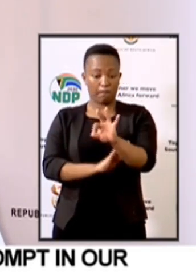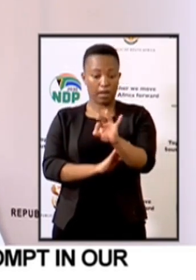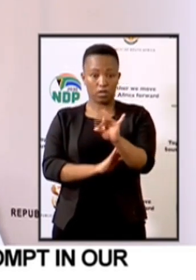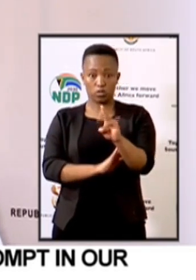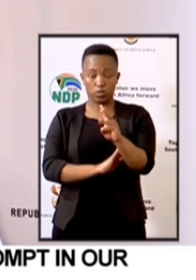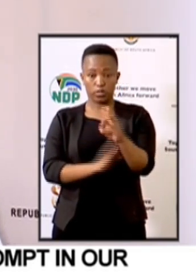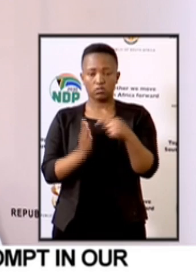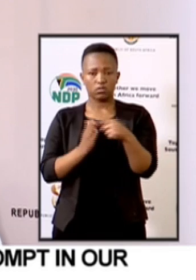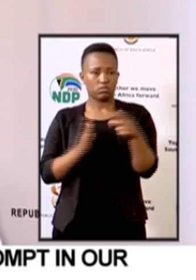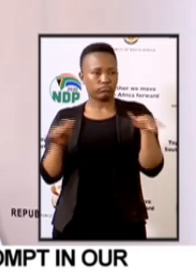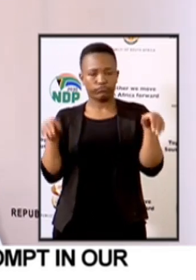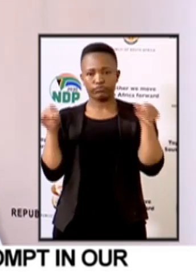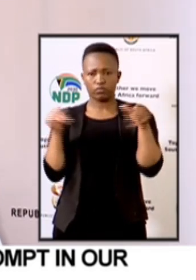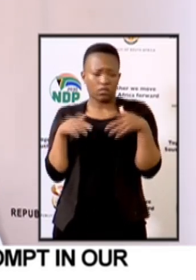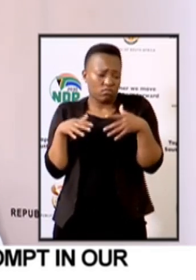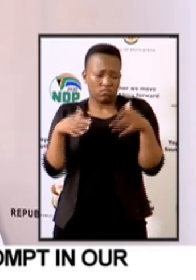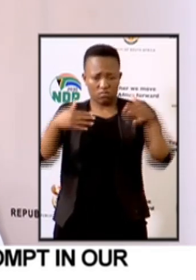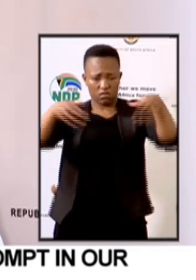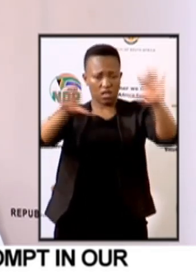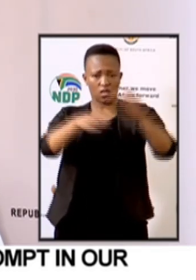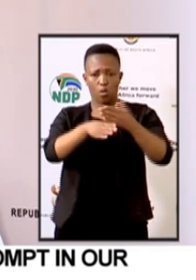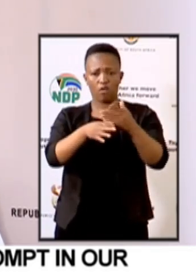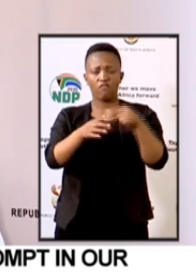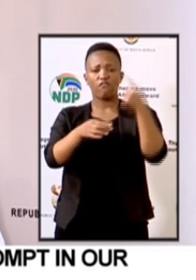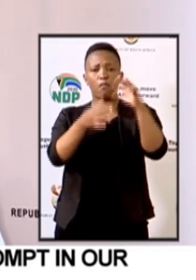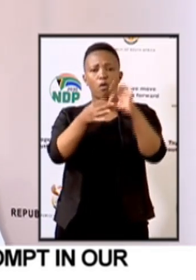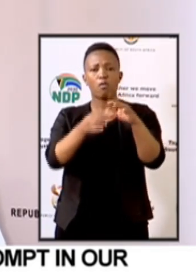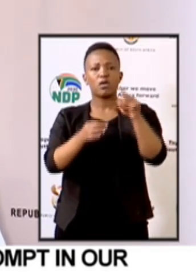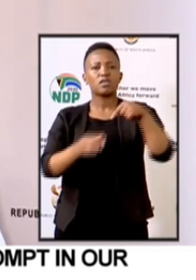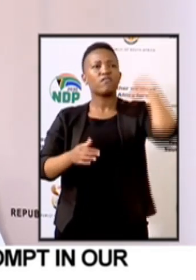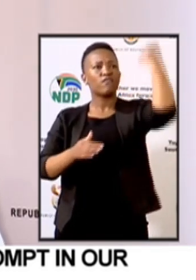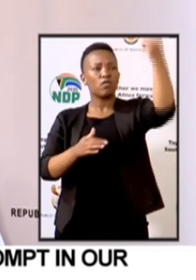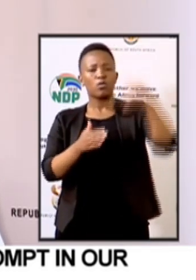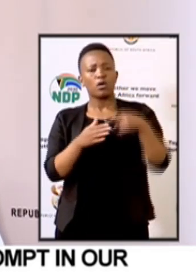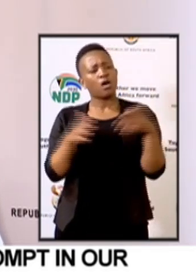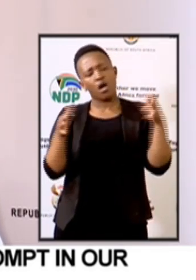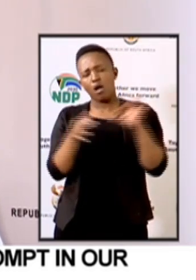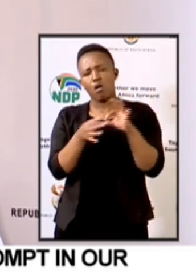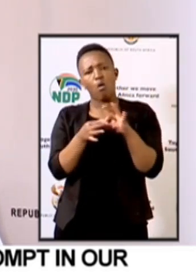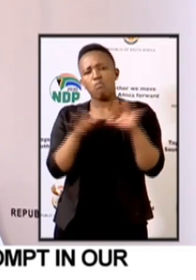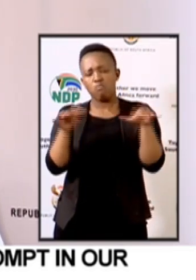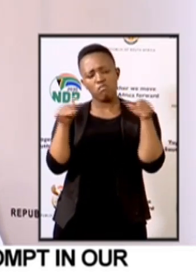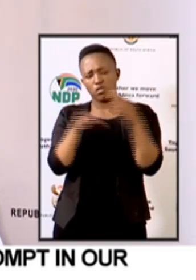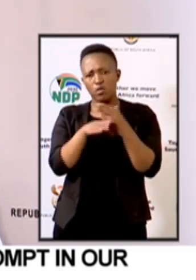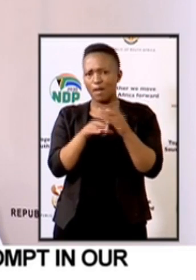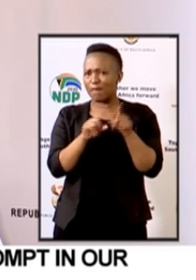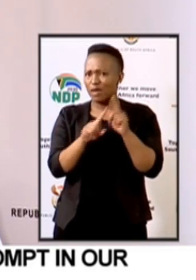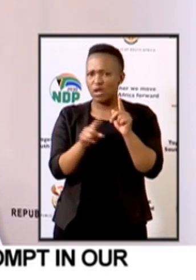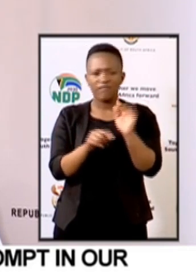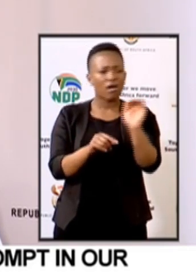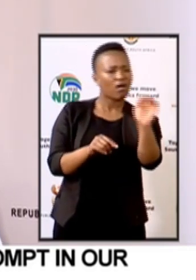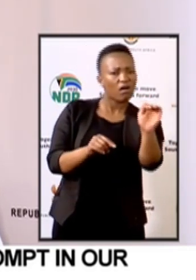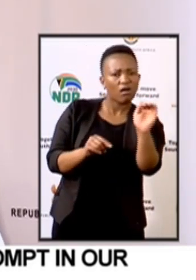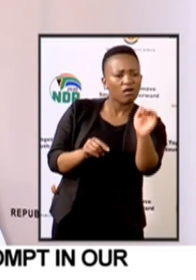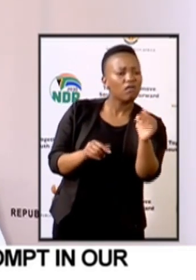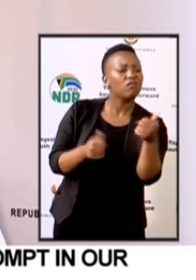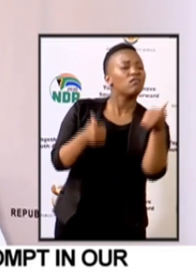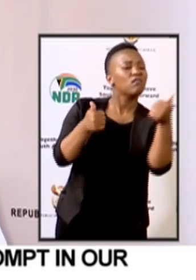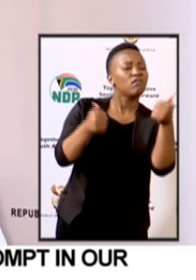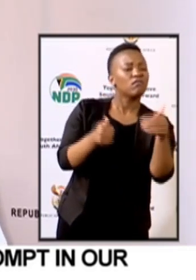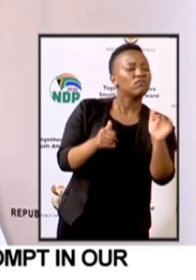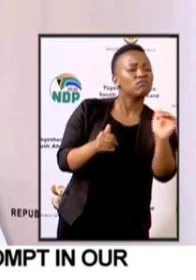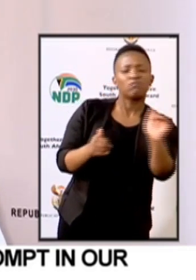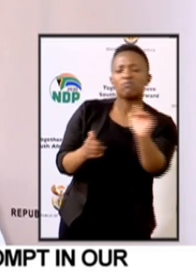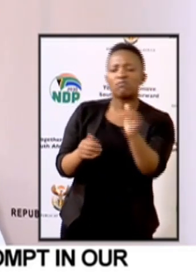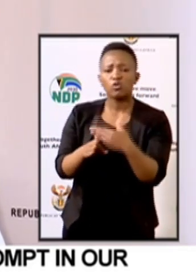no, people are at home, are working from home. The following week, people are working from home without getting in touch with them,